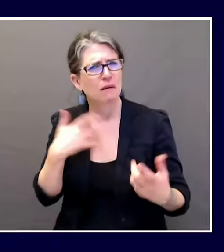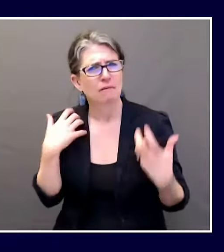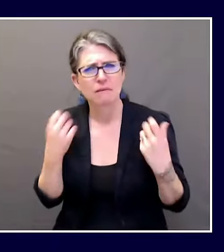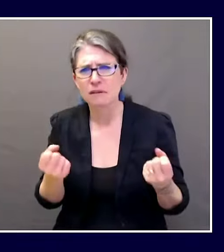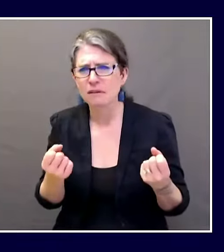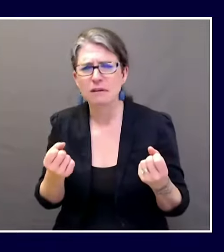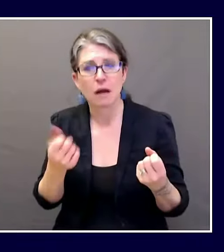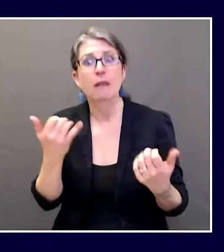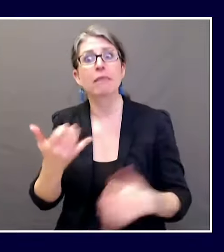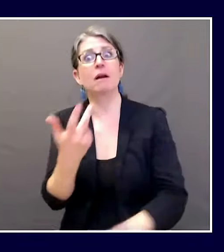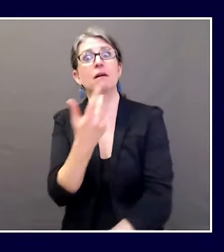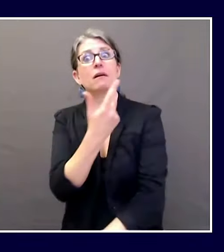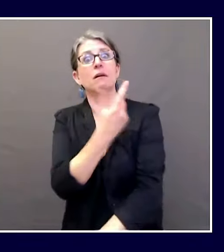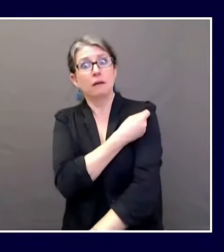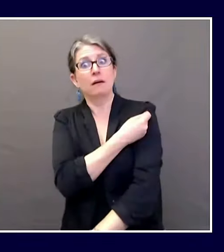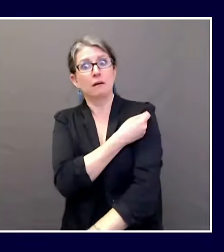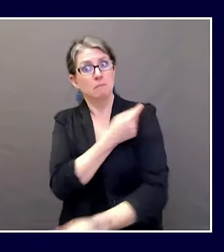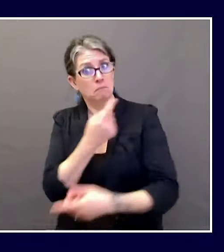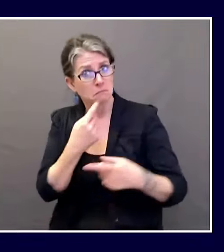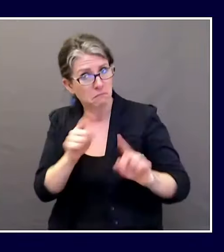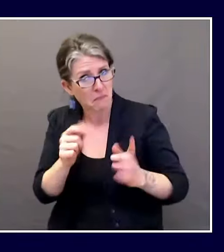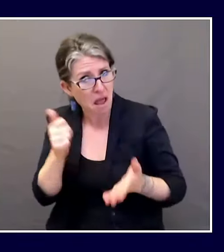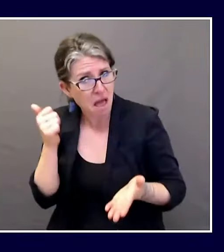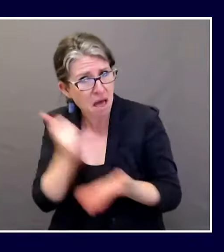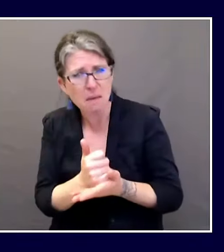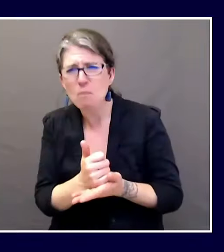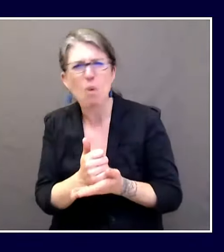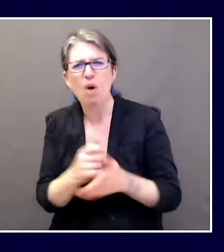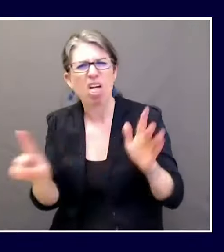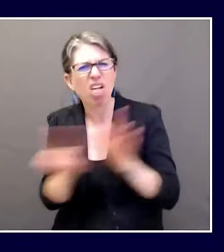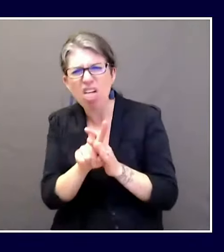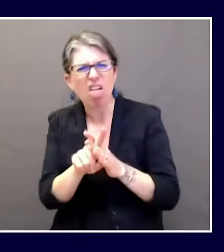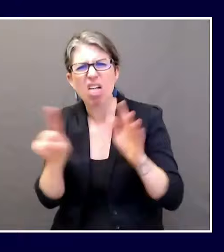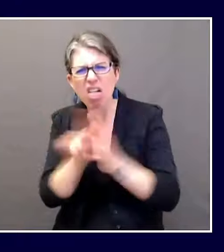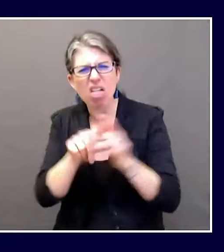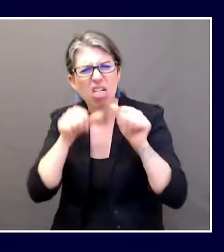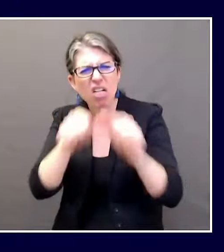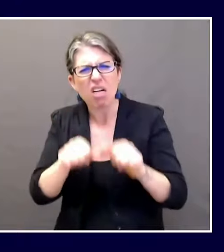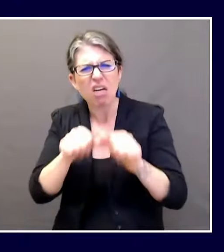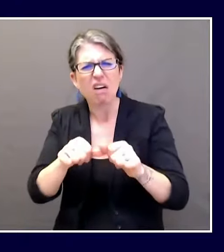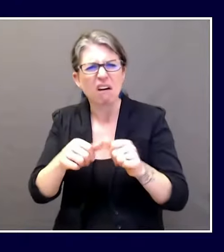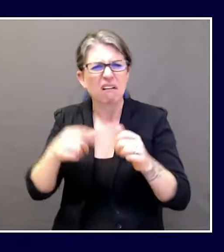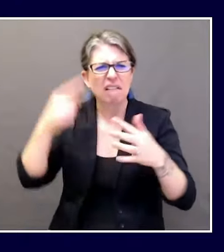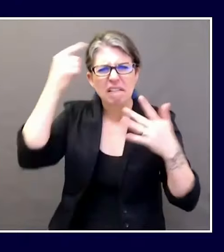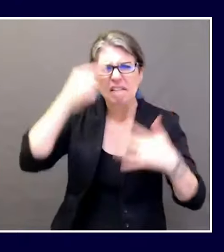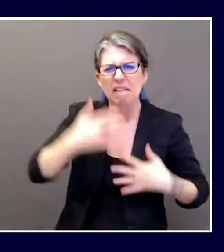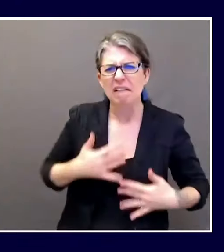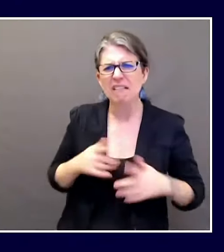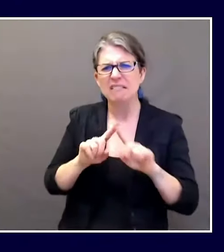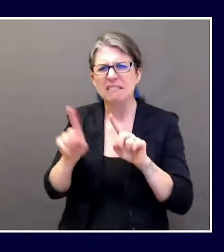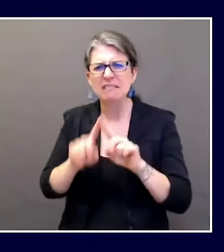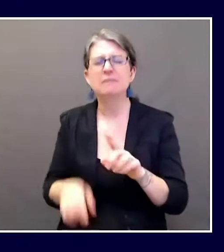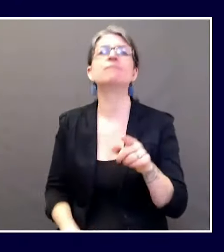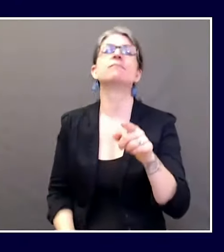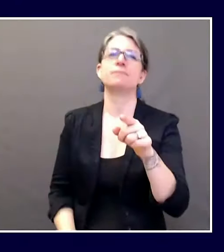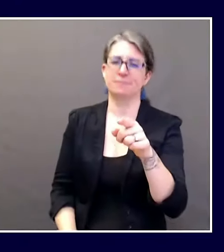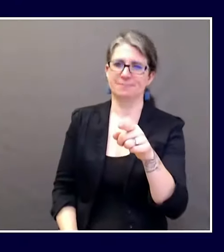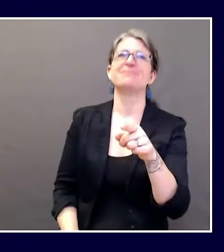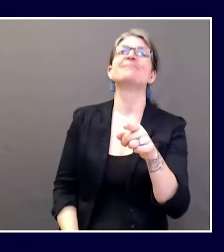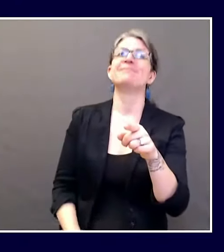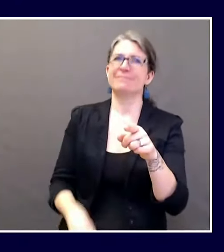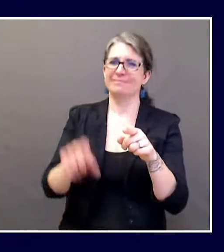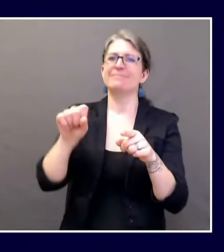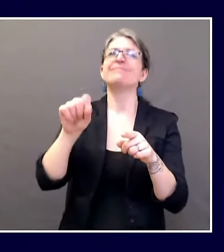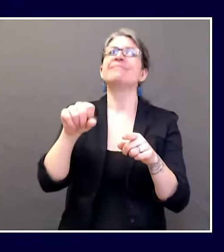that I was just chatting about with some of our medical officers not long ago. What is the recent findings around those who